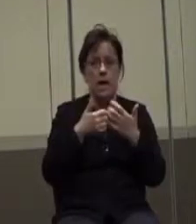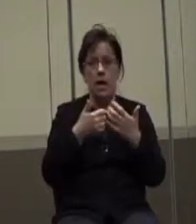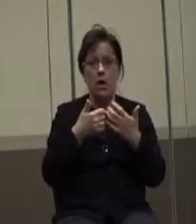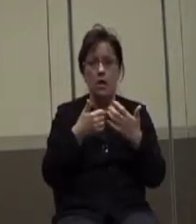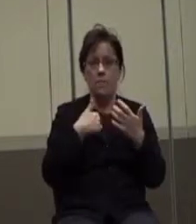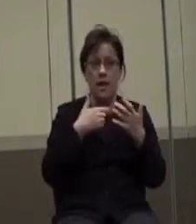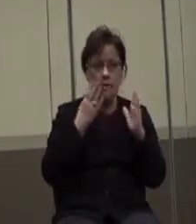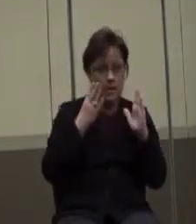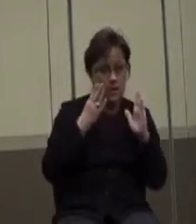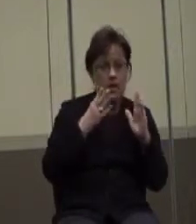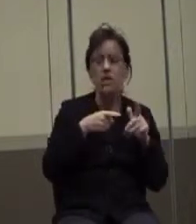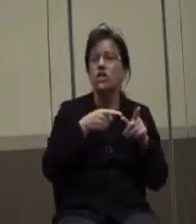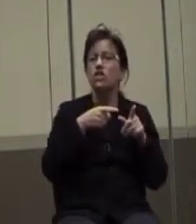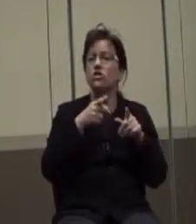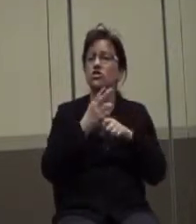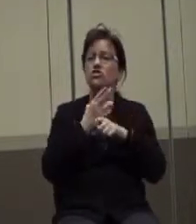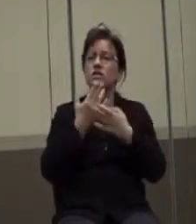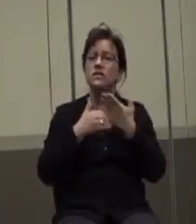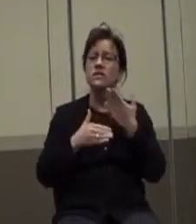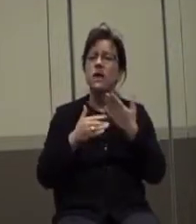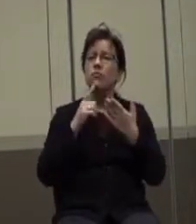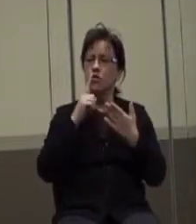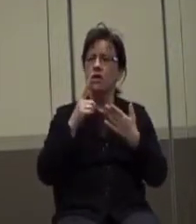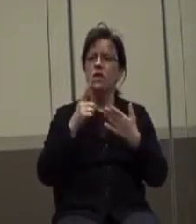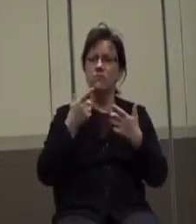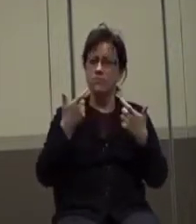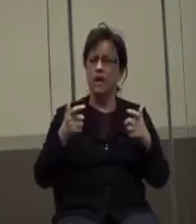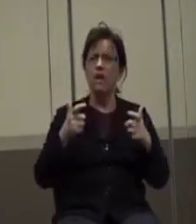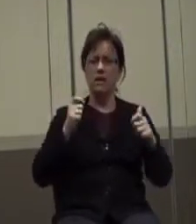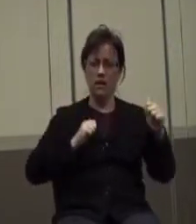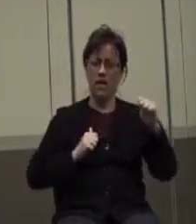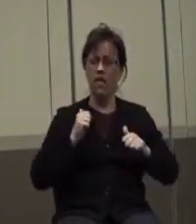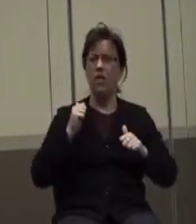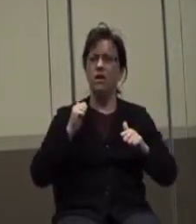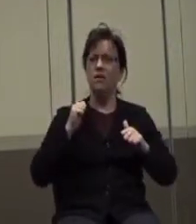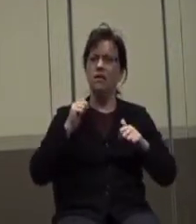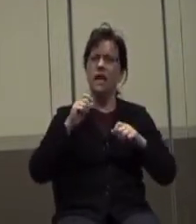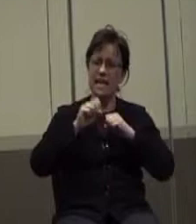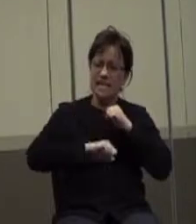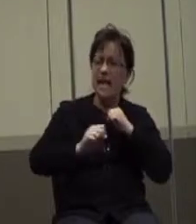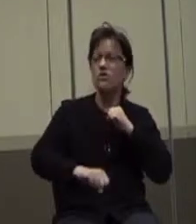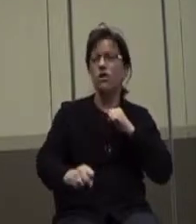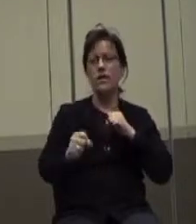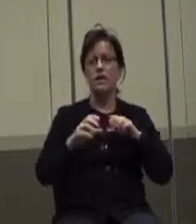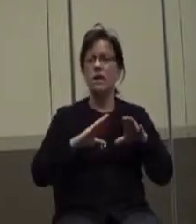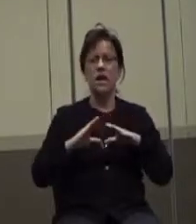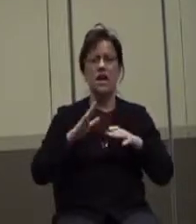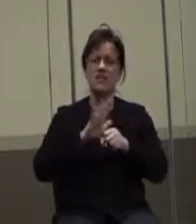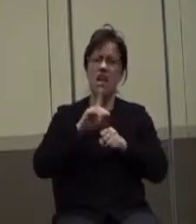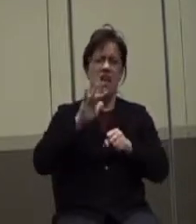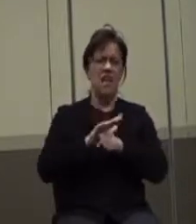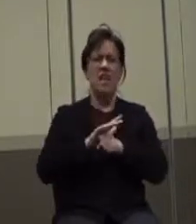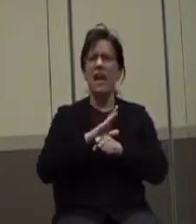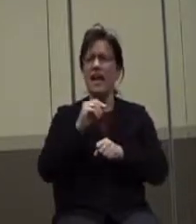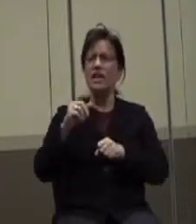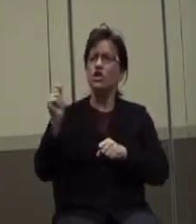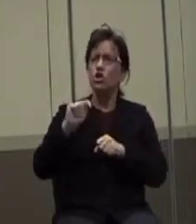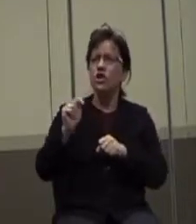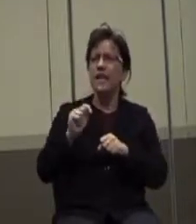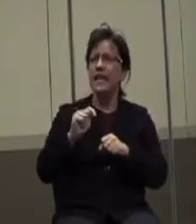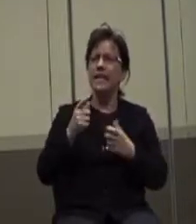how am I attending to this? And she's using some pretty provocative behaviors in some cases, right? Temper tantrums and urinating tend to get your